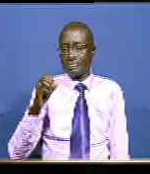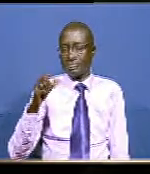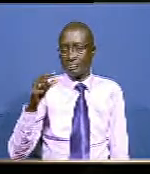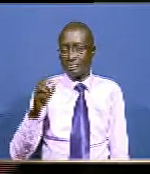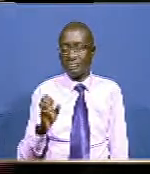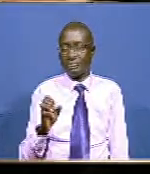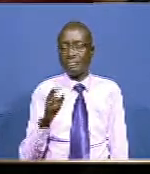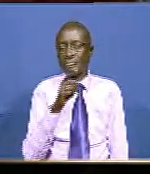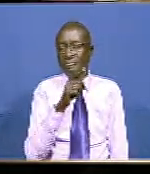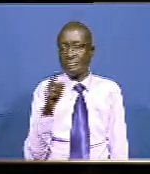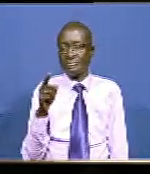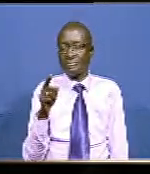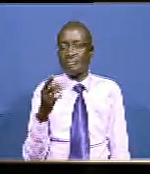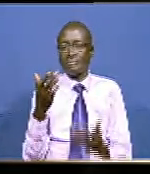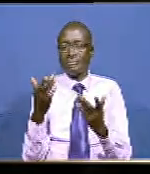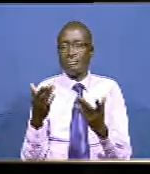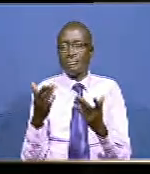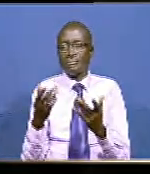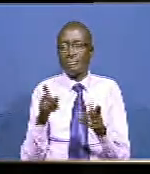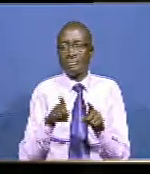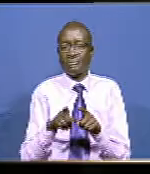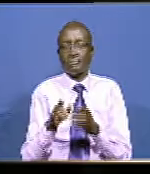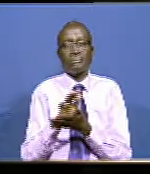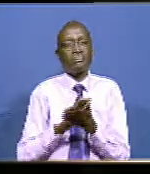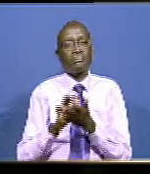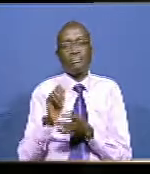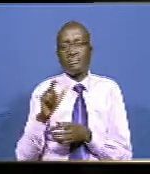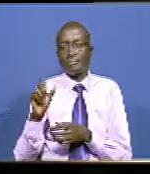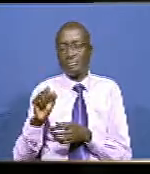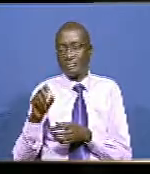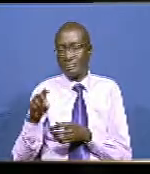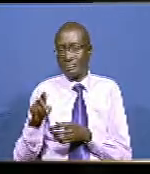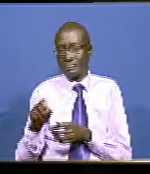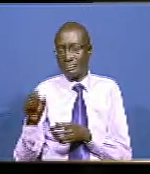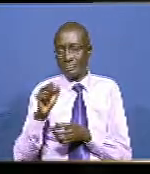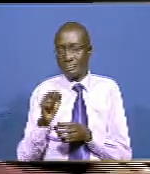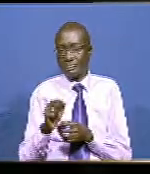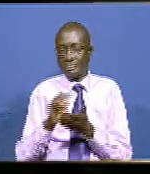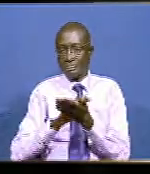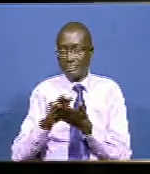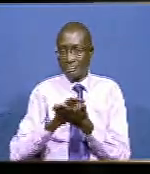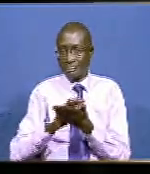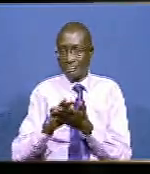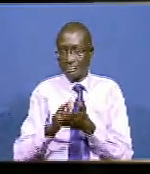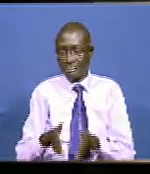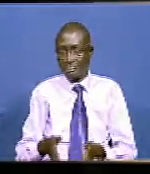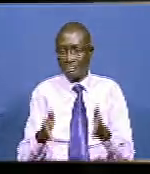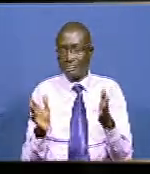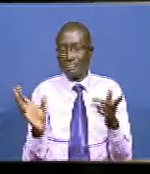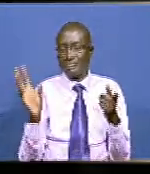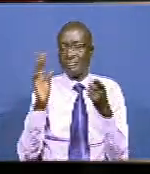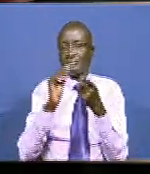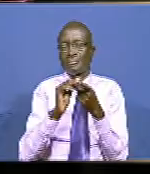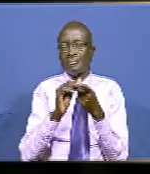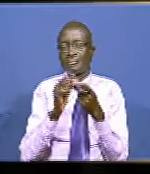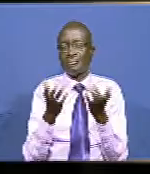so, ba hata kasabuni, all soaps jipenye iko. But nita make sure tumesafisha hizi njia, tufike. All we